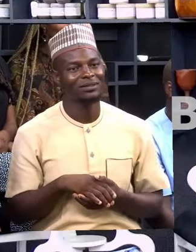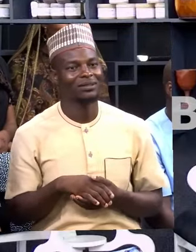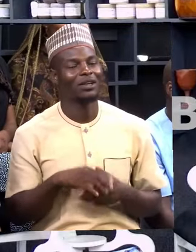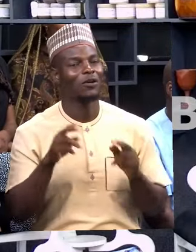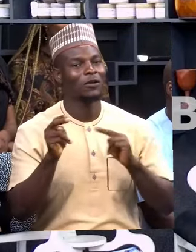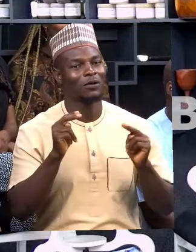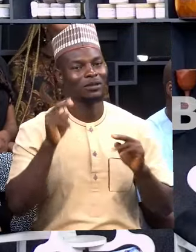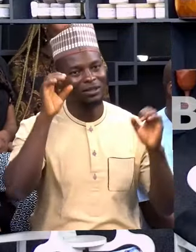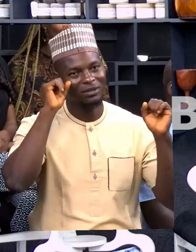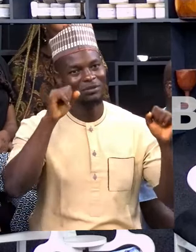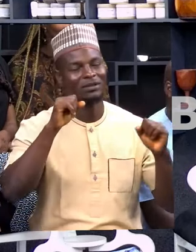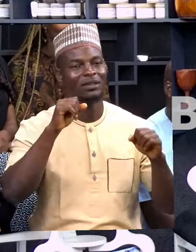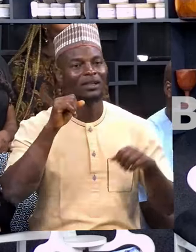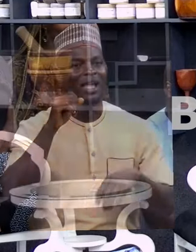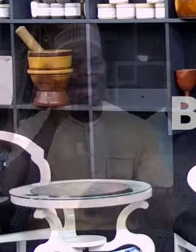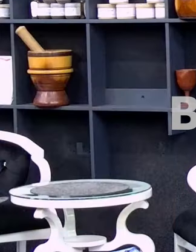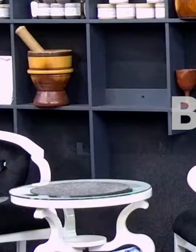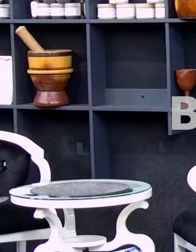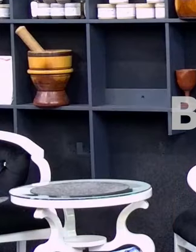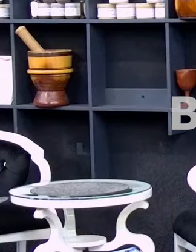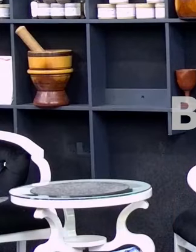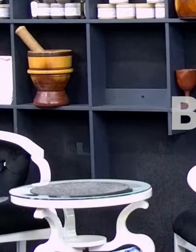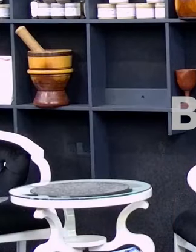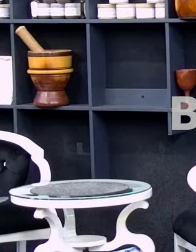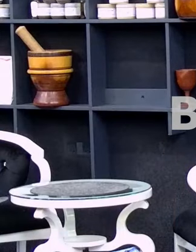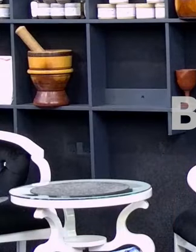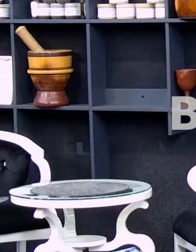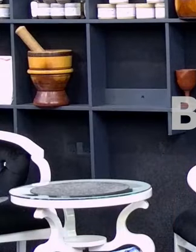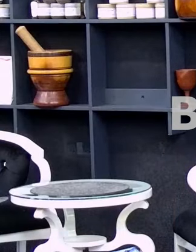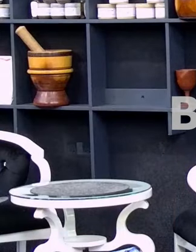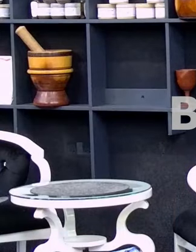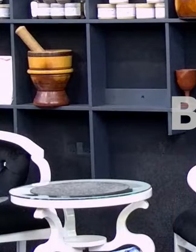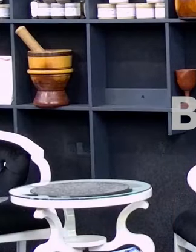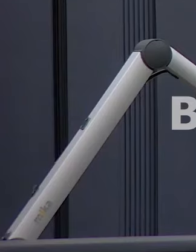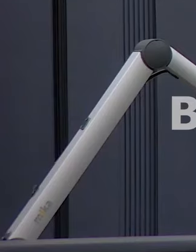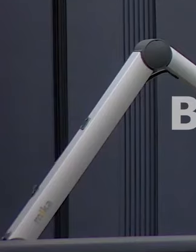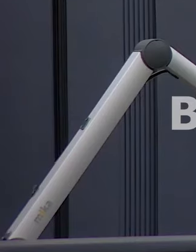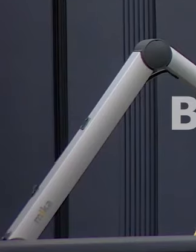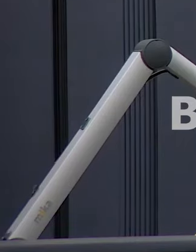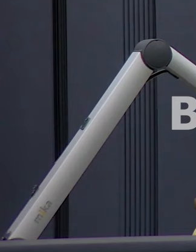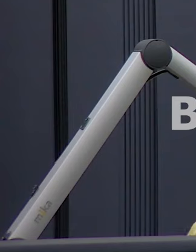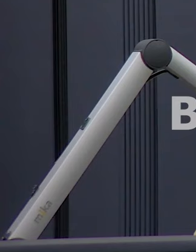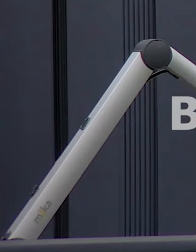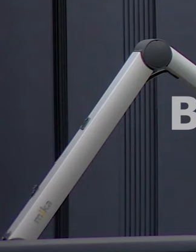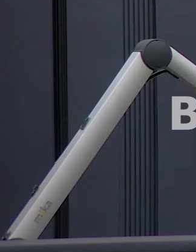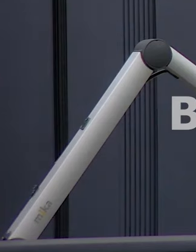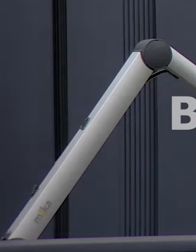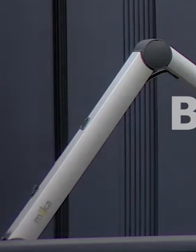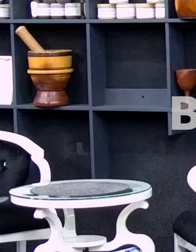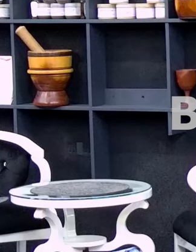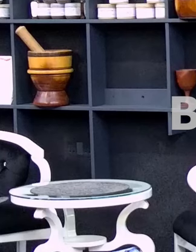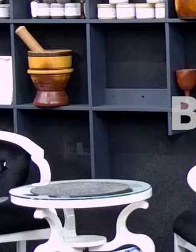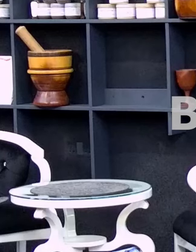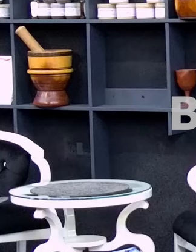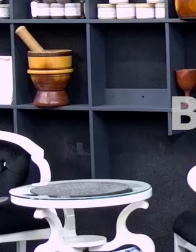Ordinary president. Ajia, go talk. Waiting, carry her, come. I'll be, she no go talk. Which one be ordinary president? Okay, sir, I want to give you the